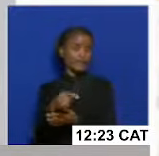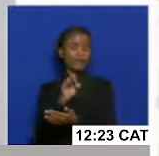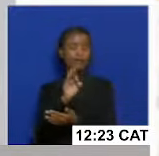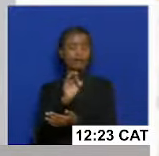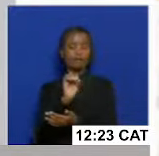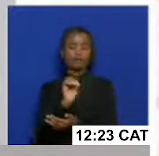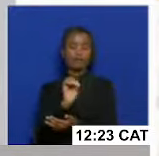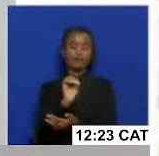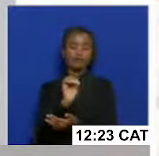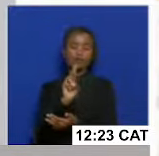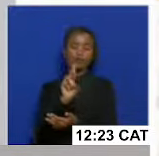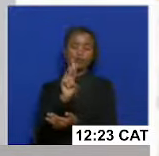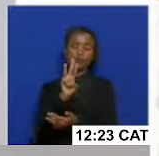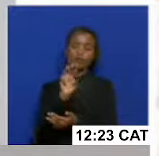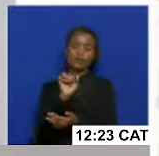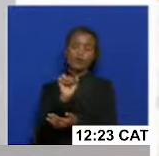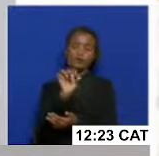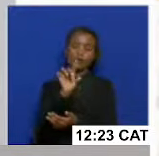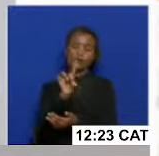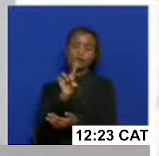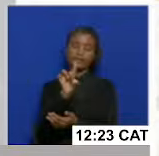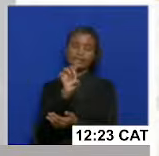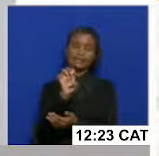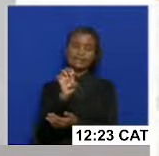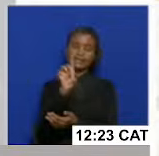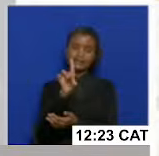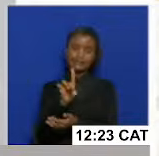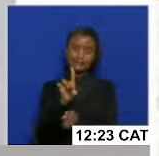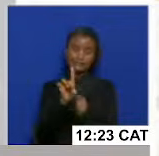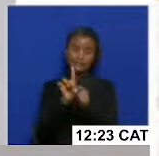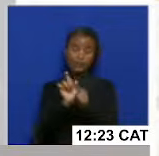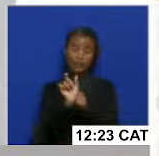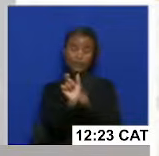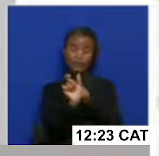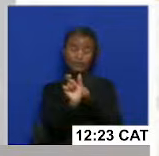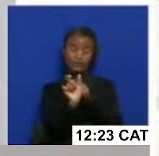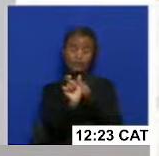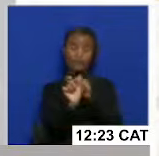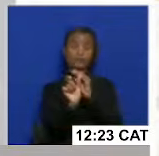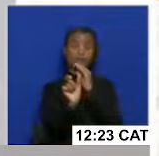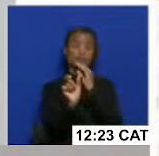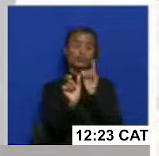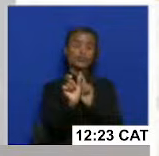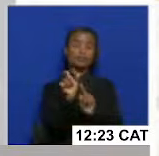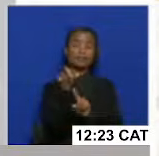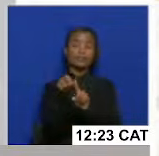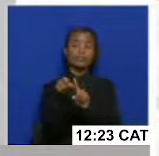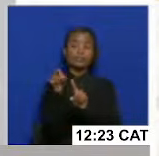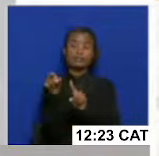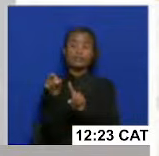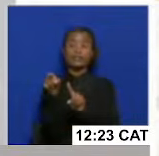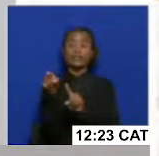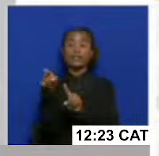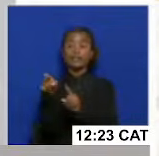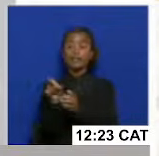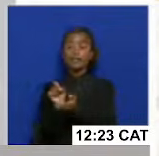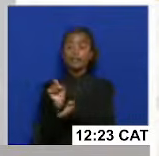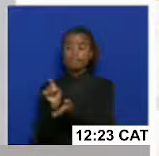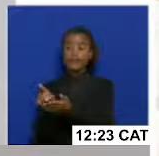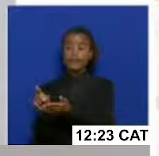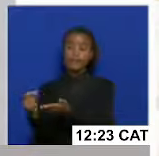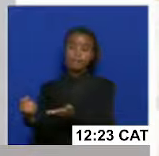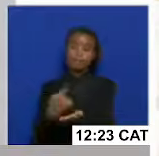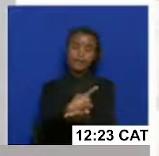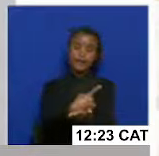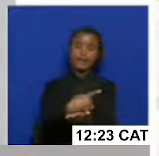and is got those arrows, it indicates that the person who is forwarding the message to you isn't the person who actually wrote the message. They are forwarding